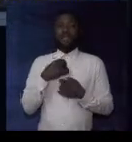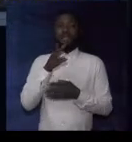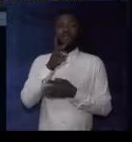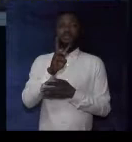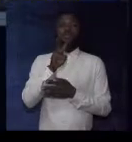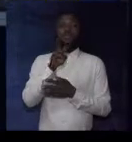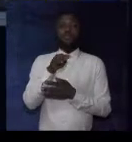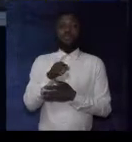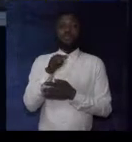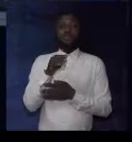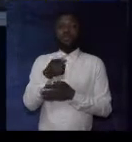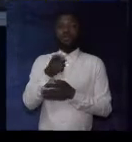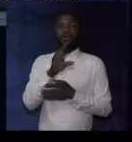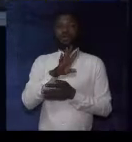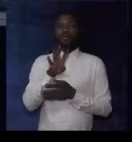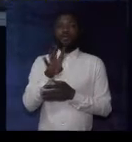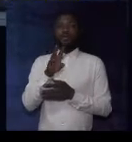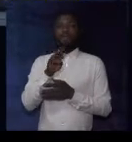2,524,436. I have